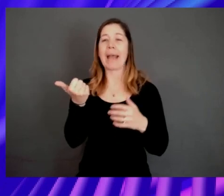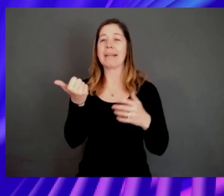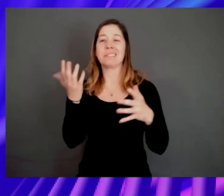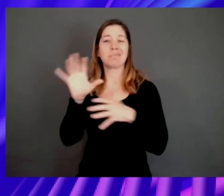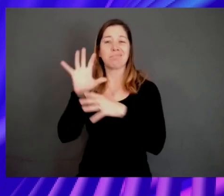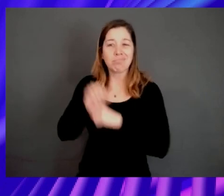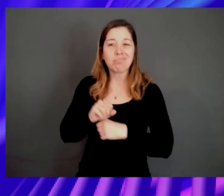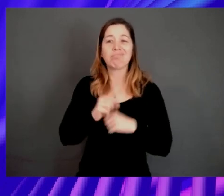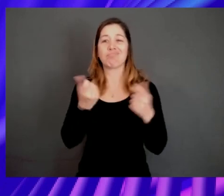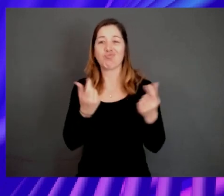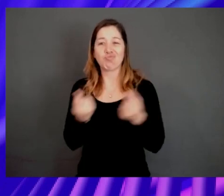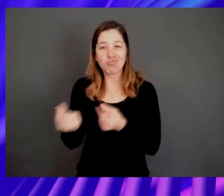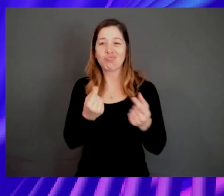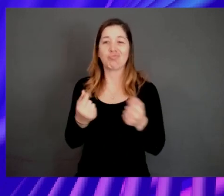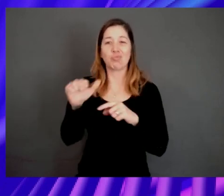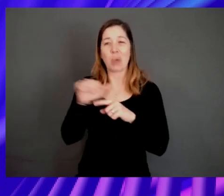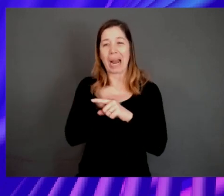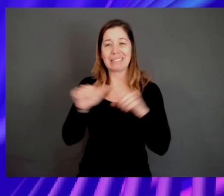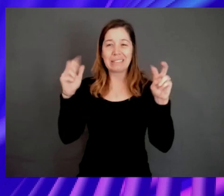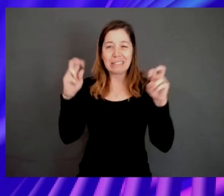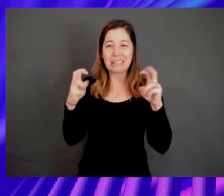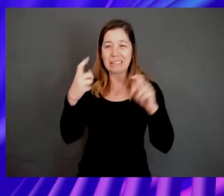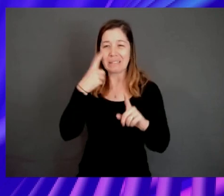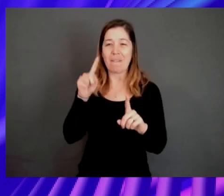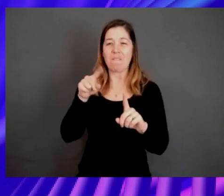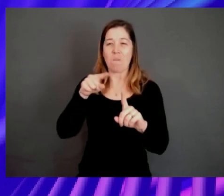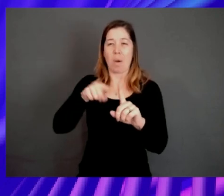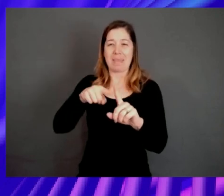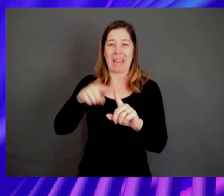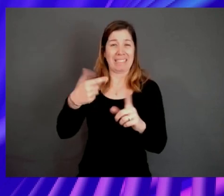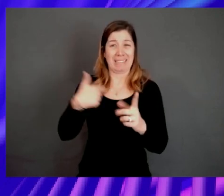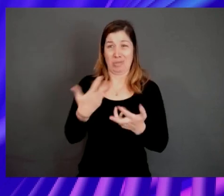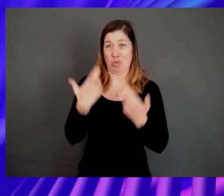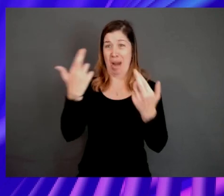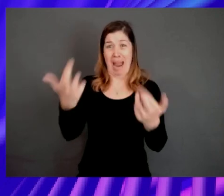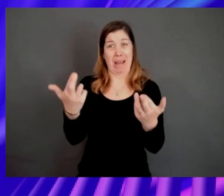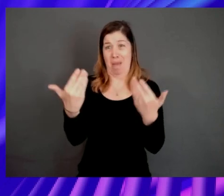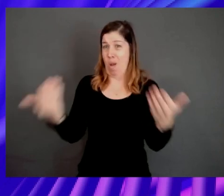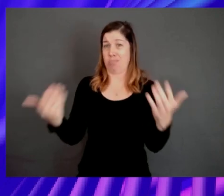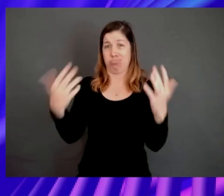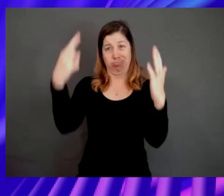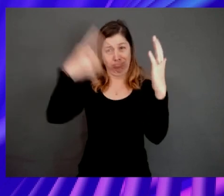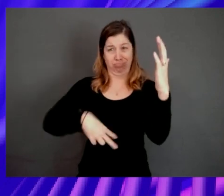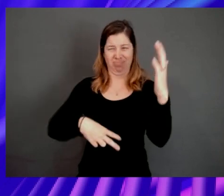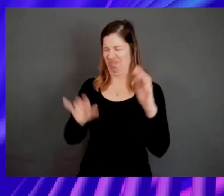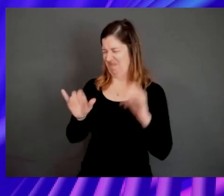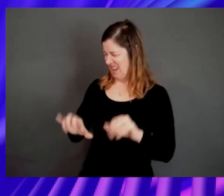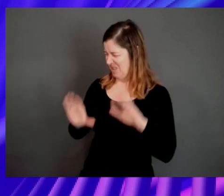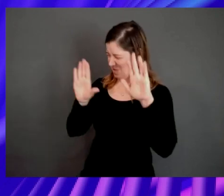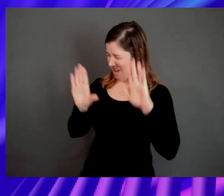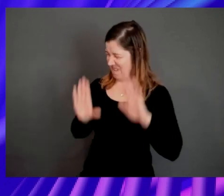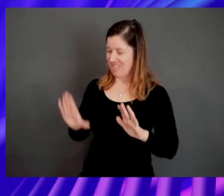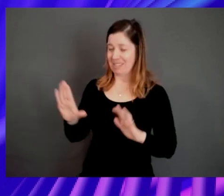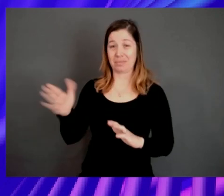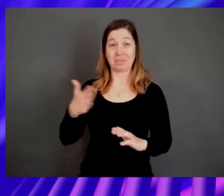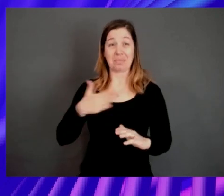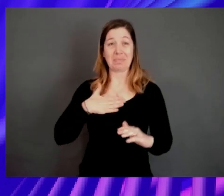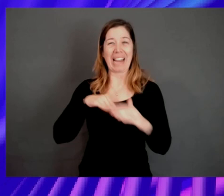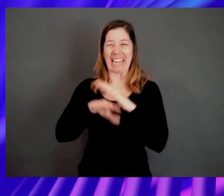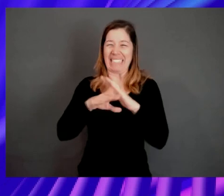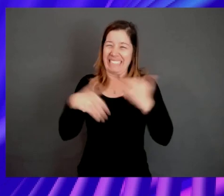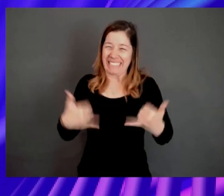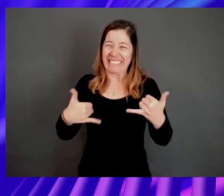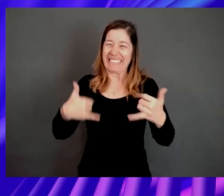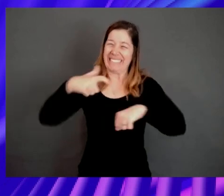that's like very much recommended to walk through. That's wonderful. Mani, I'm so sorry we are out of time, but you've